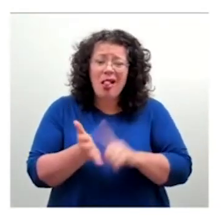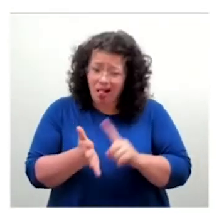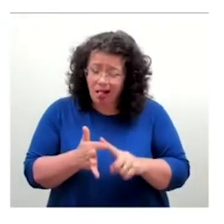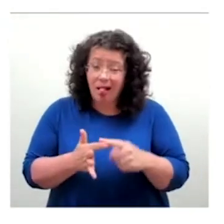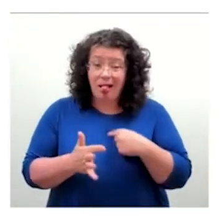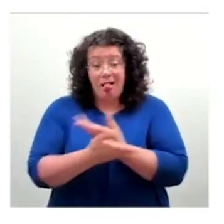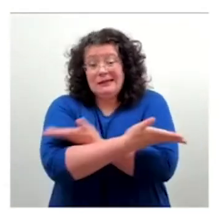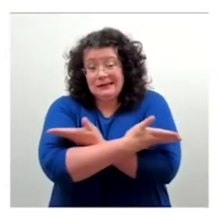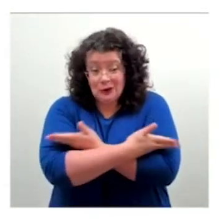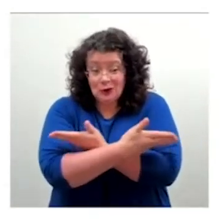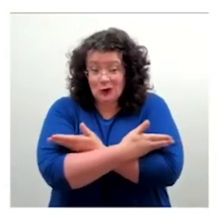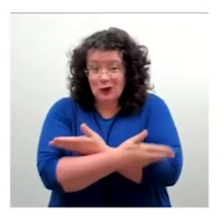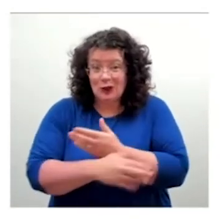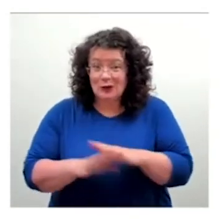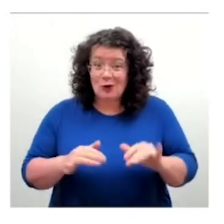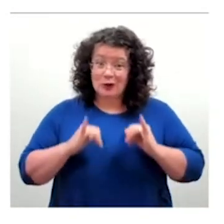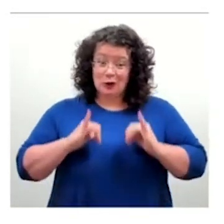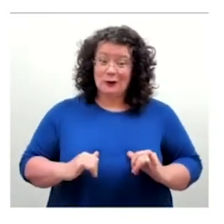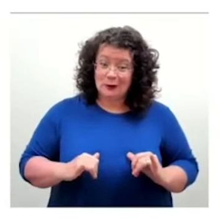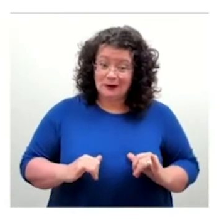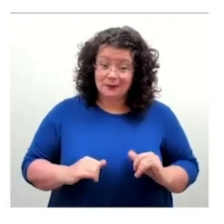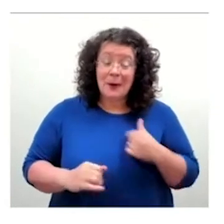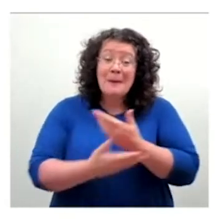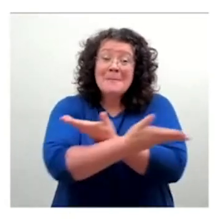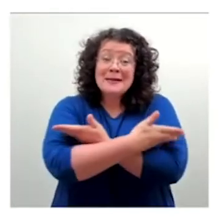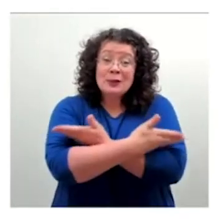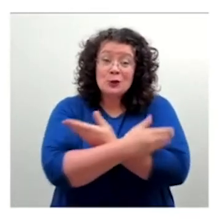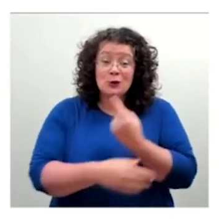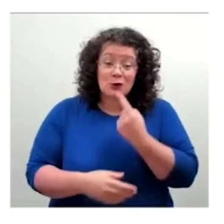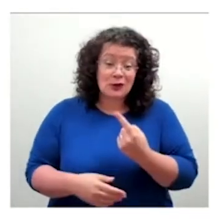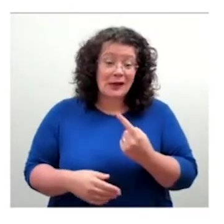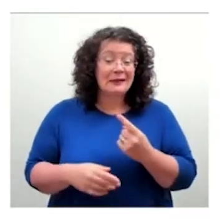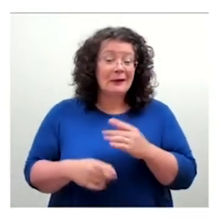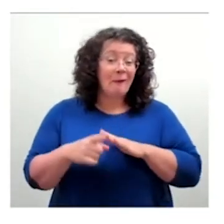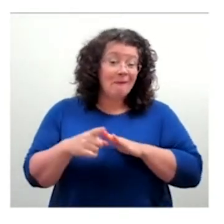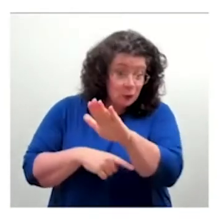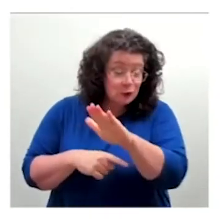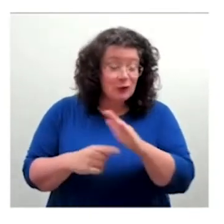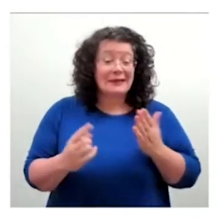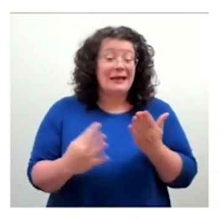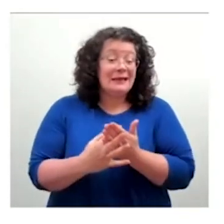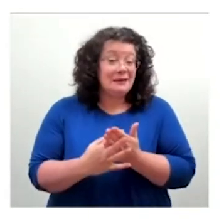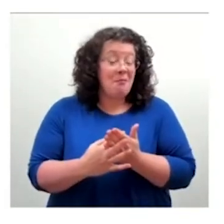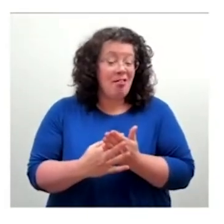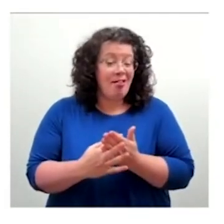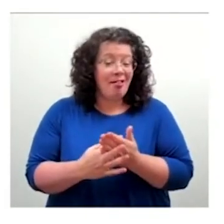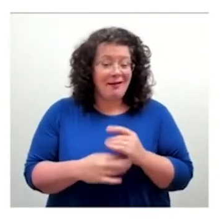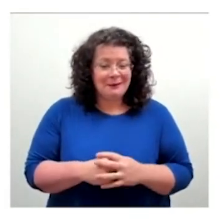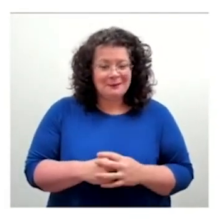course. It's different, but in many ways it's more important, even more